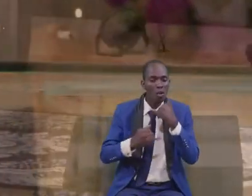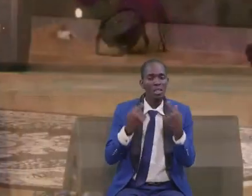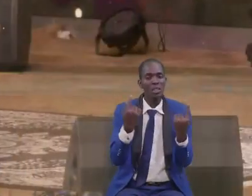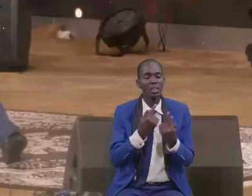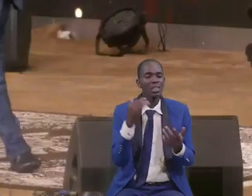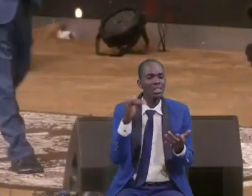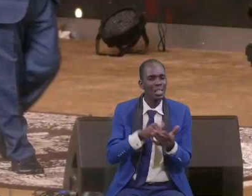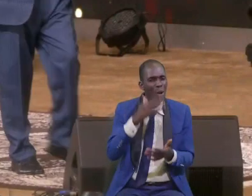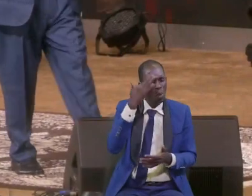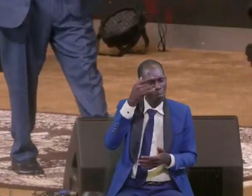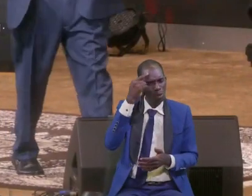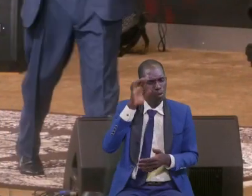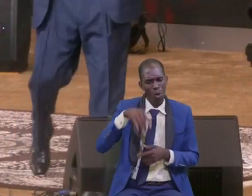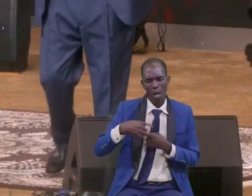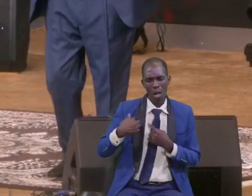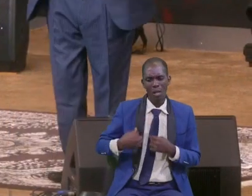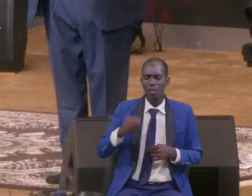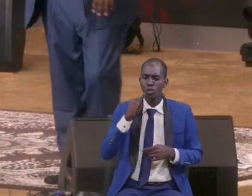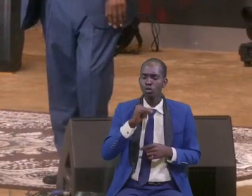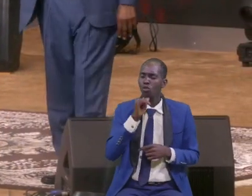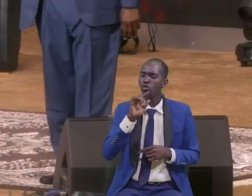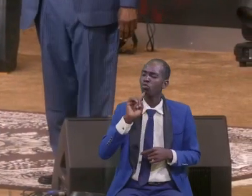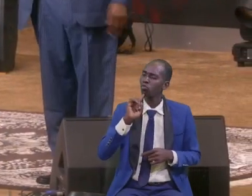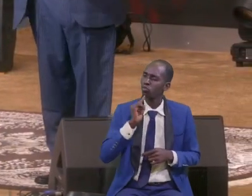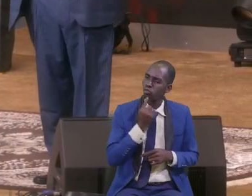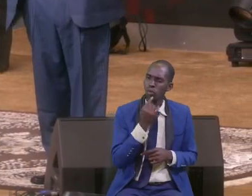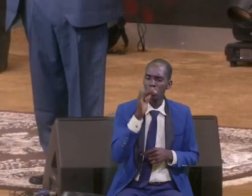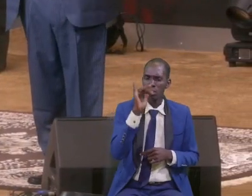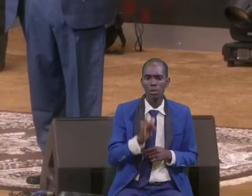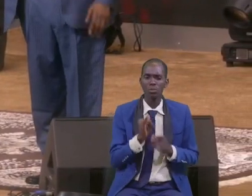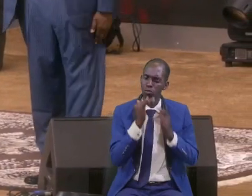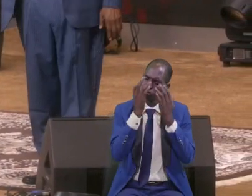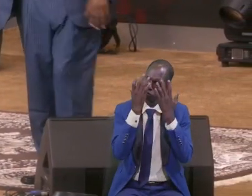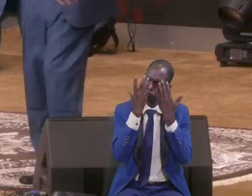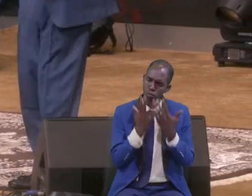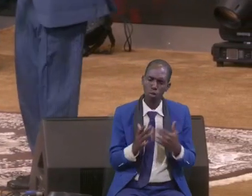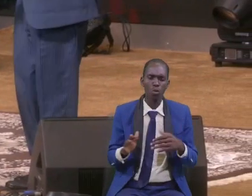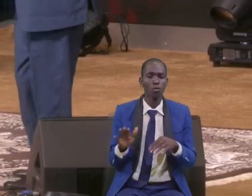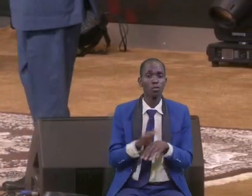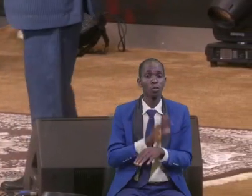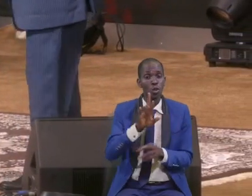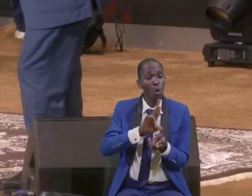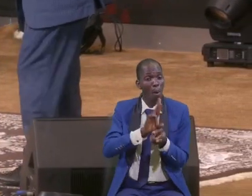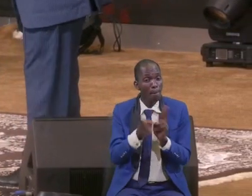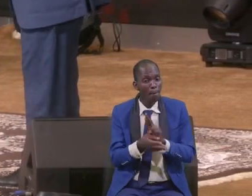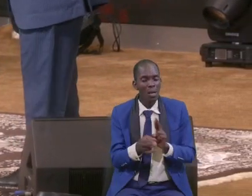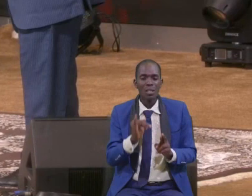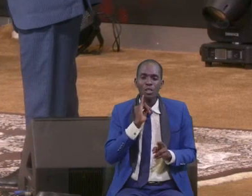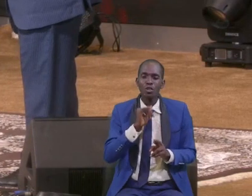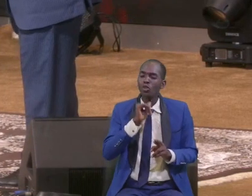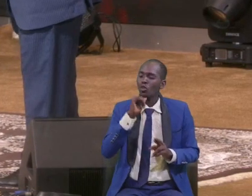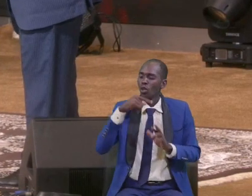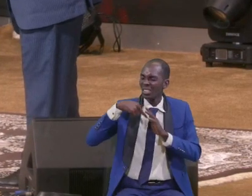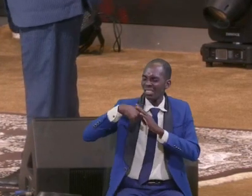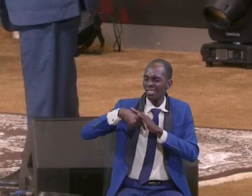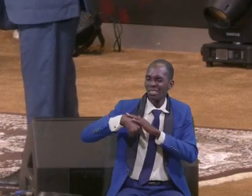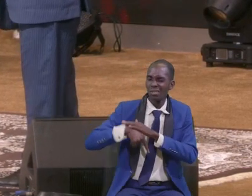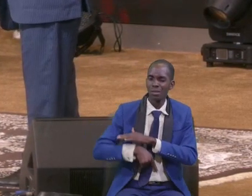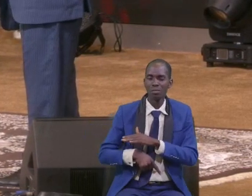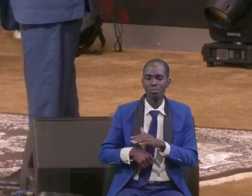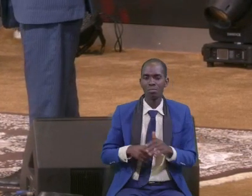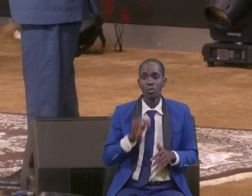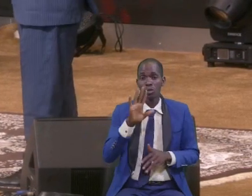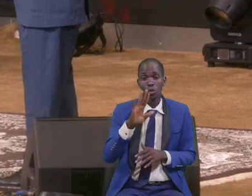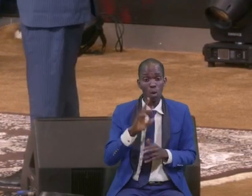not broken. And the repentance is not deep in your heart. The repentance is not